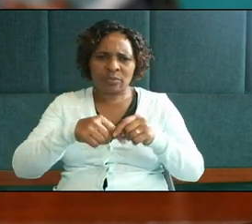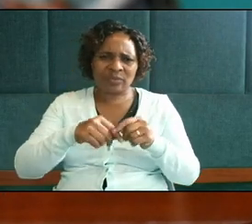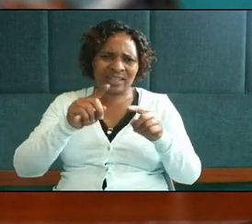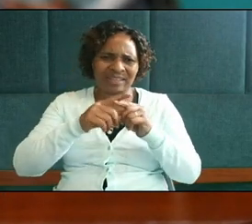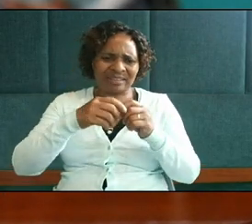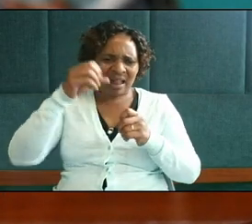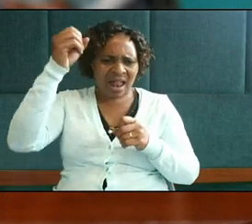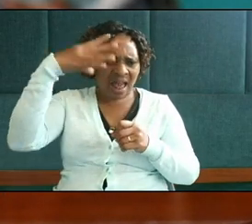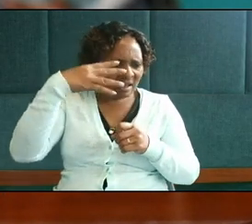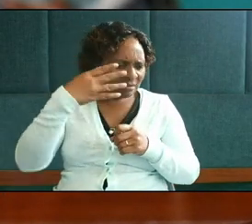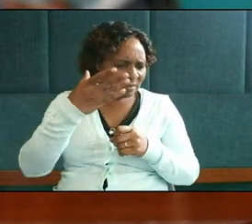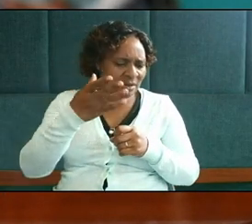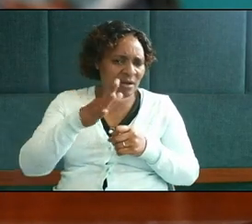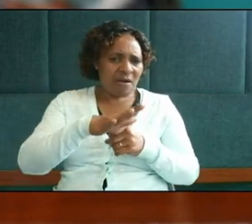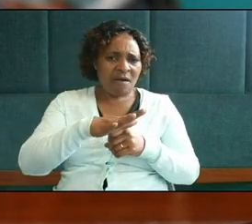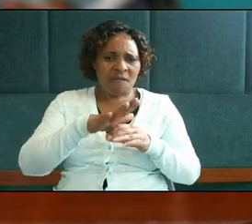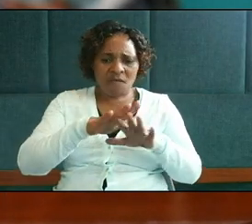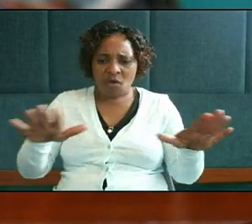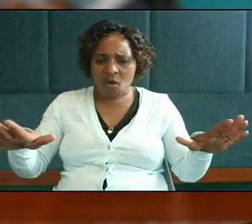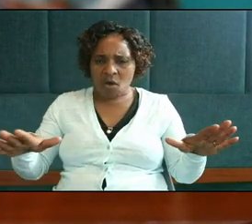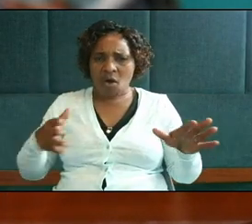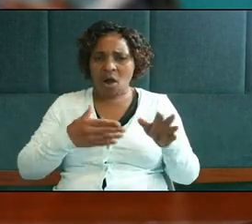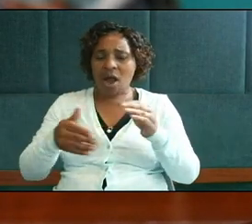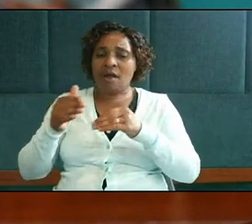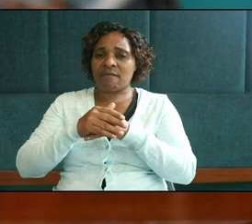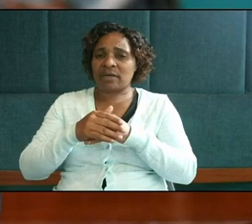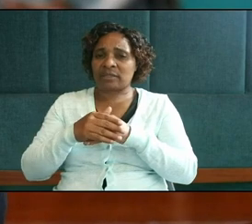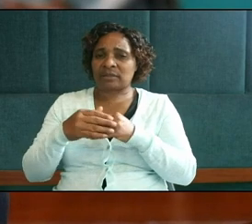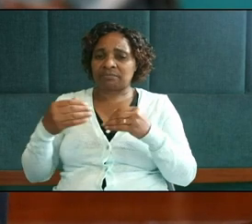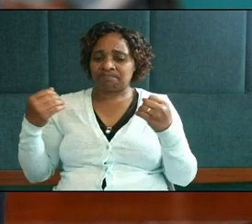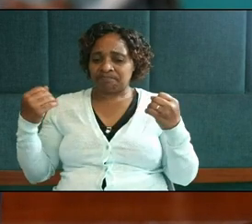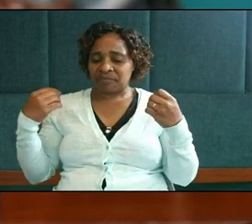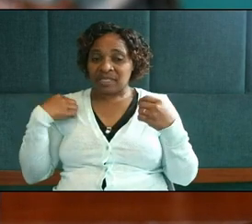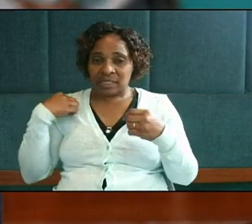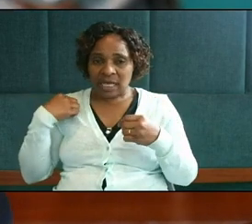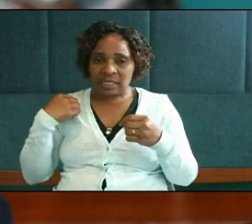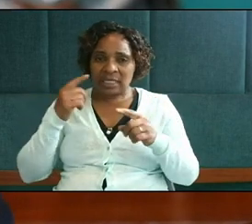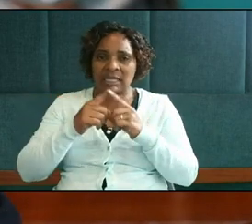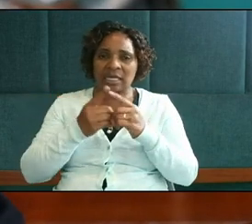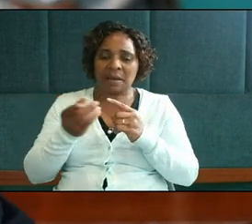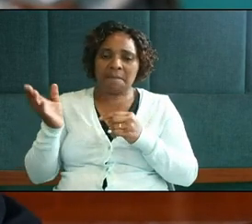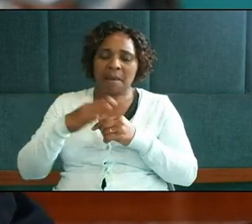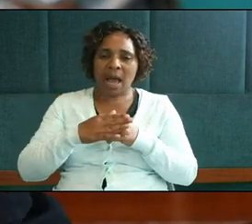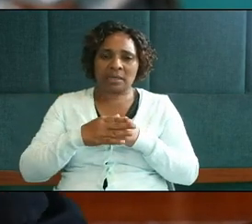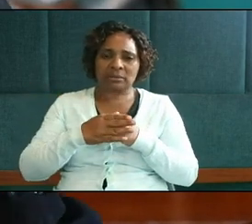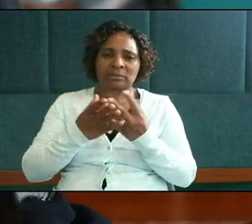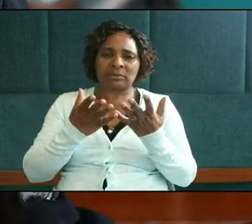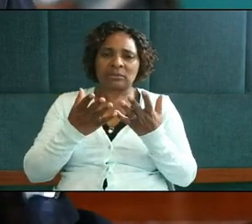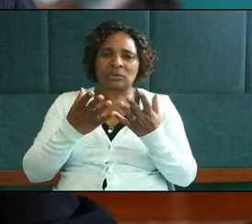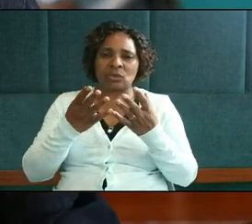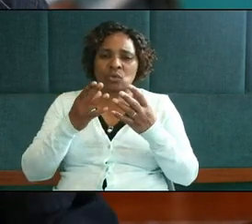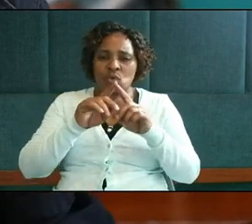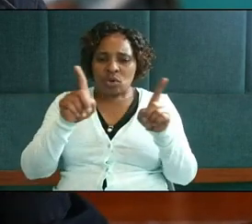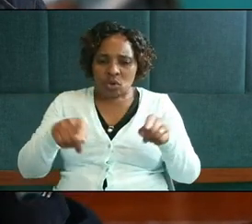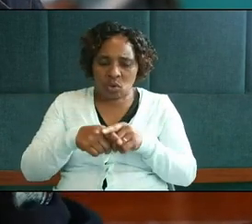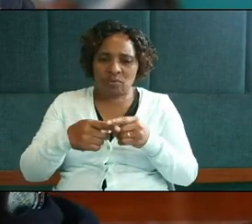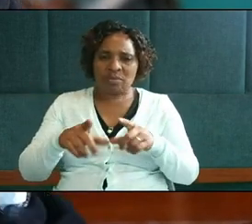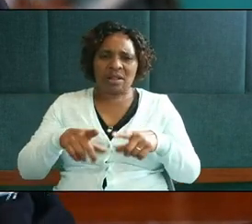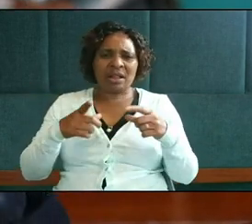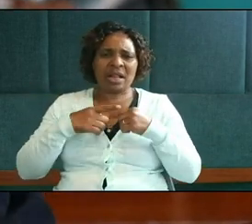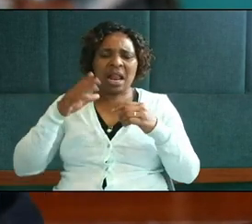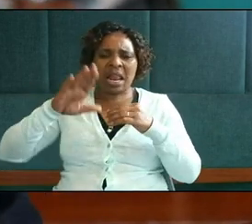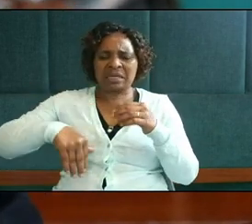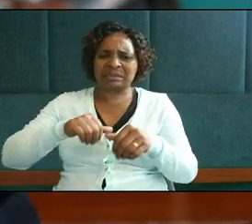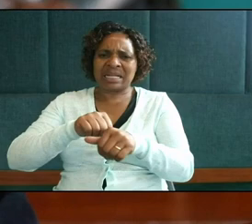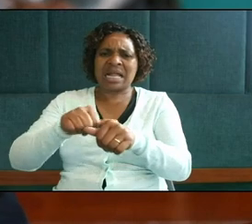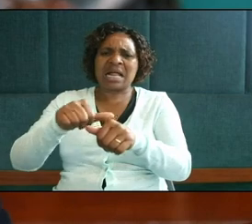flashlight on the floor, covered by a shirt. He grabbed the flashlight and returned to the living room. "It's too late for a